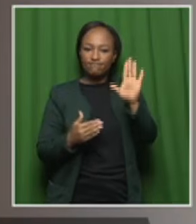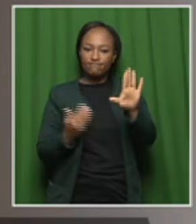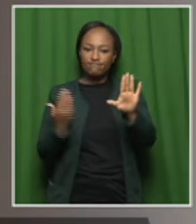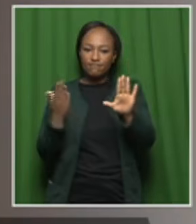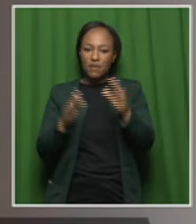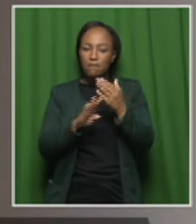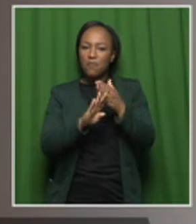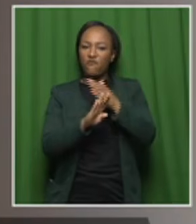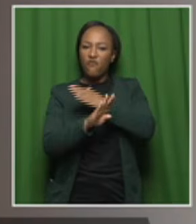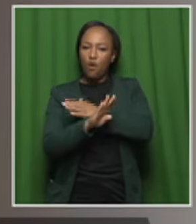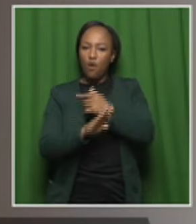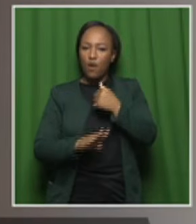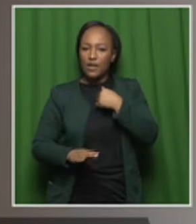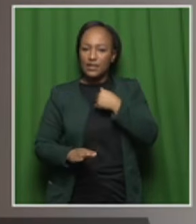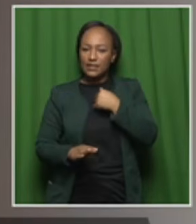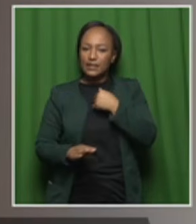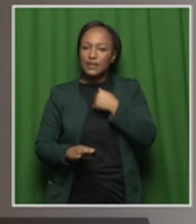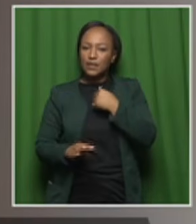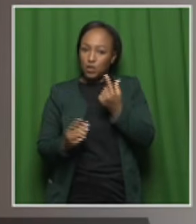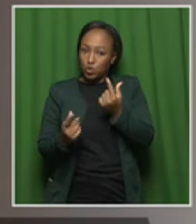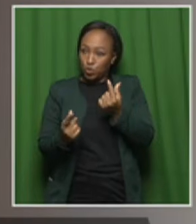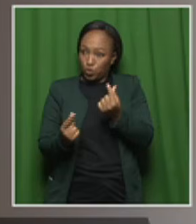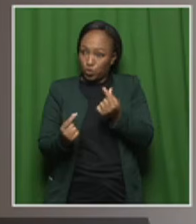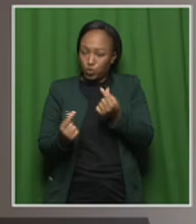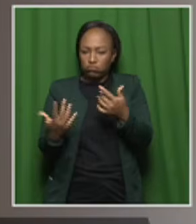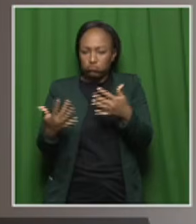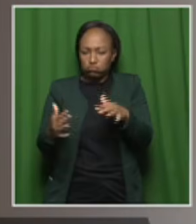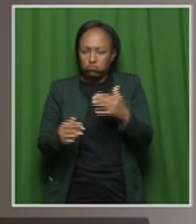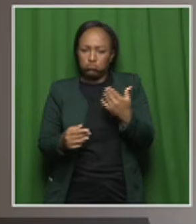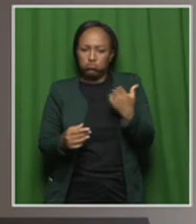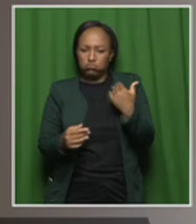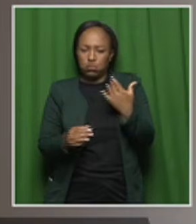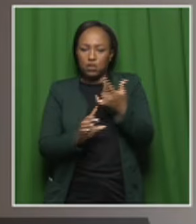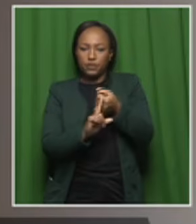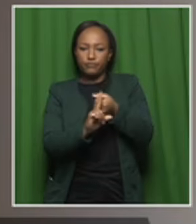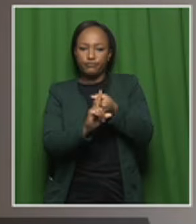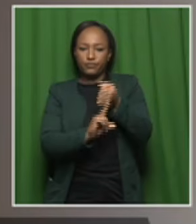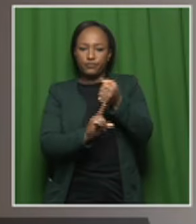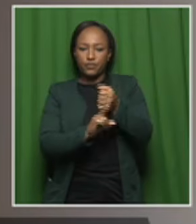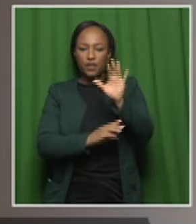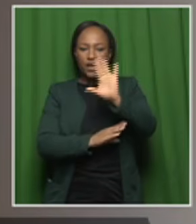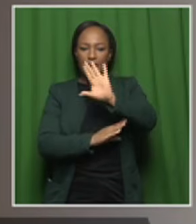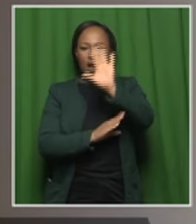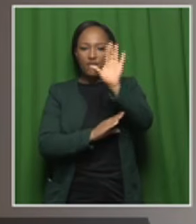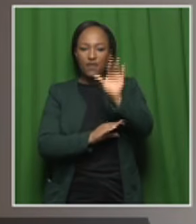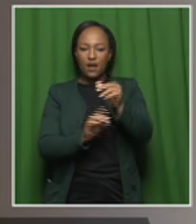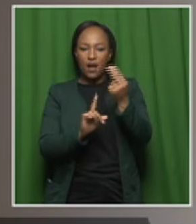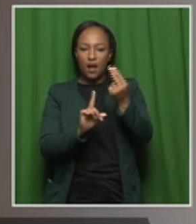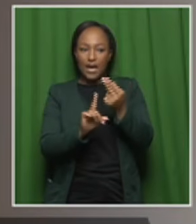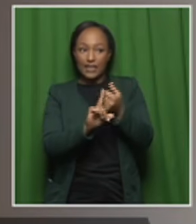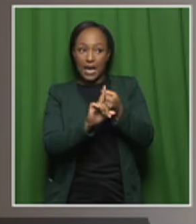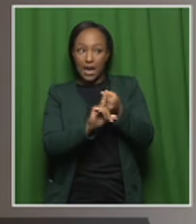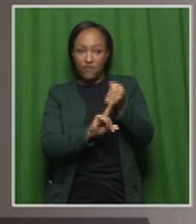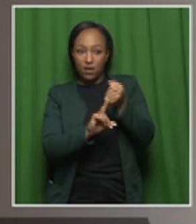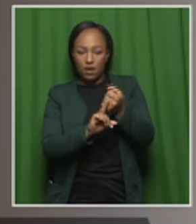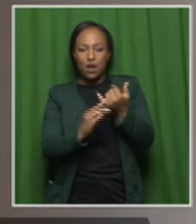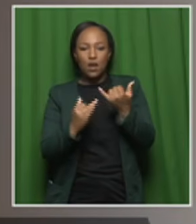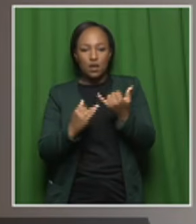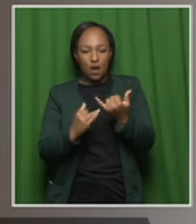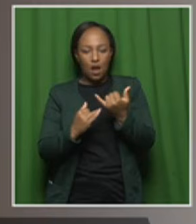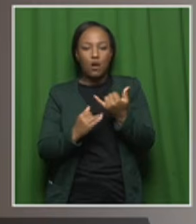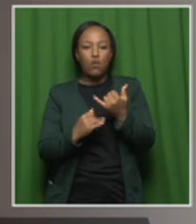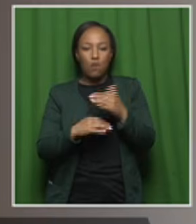before us have done to advocate for African art, I think we are seeing that